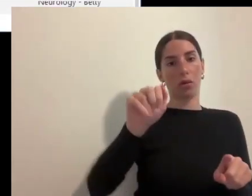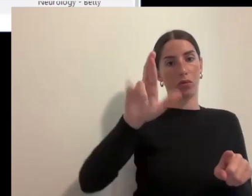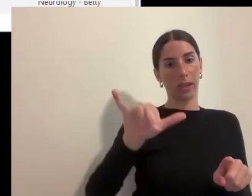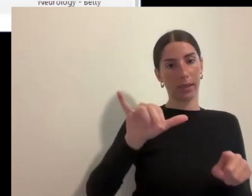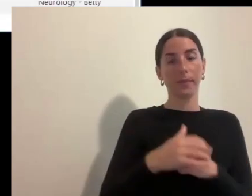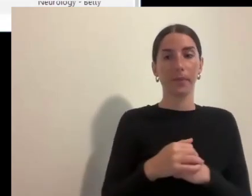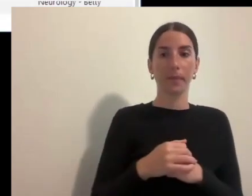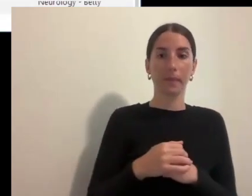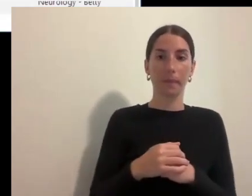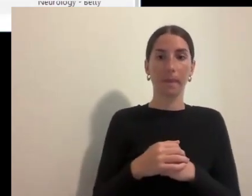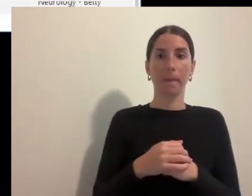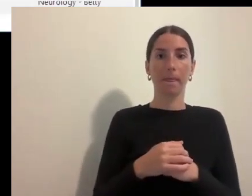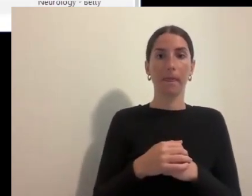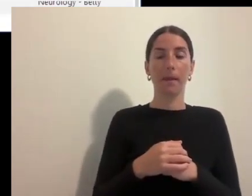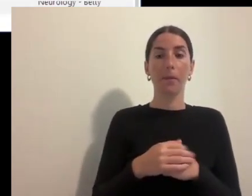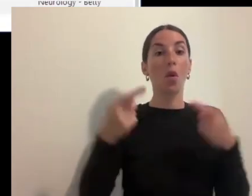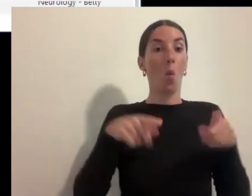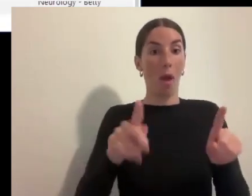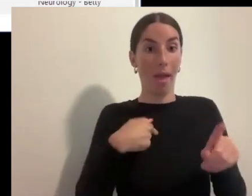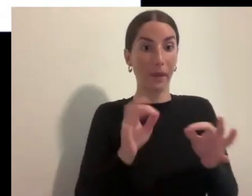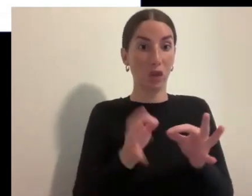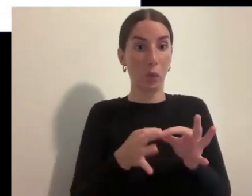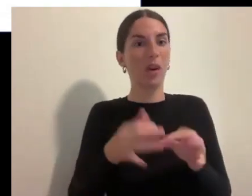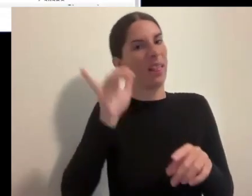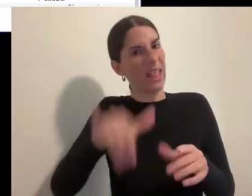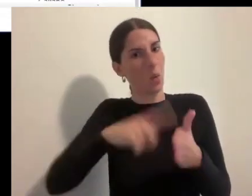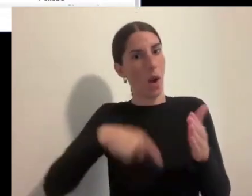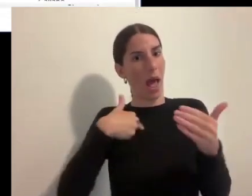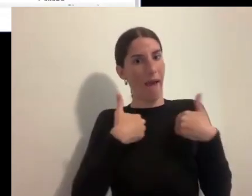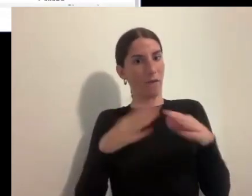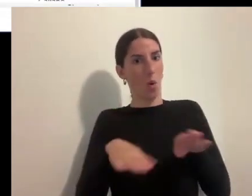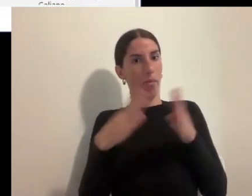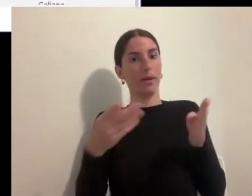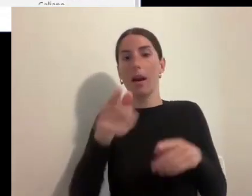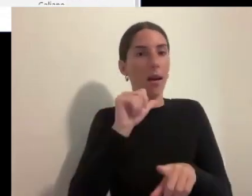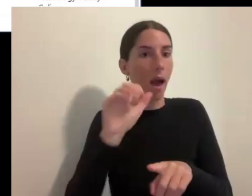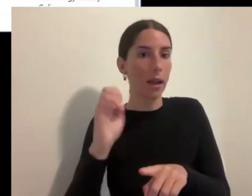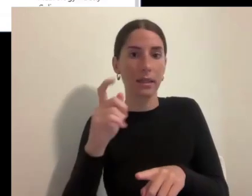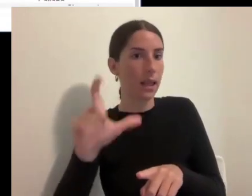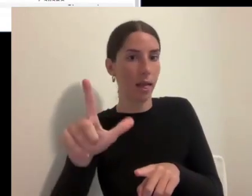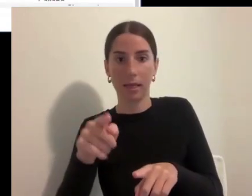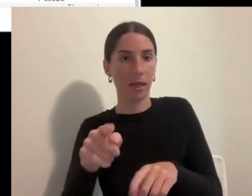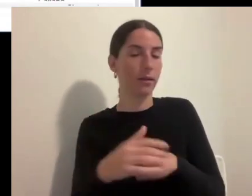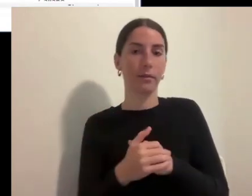glossary. And in fact, while I'm interpreting, this is what I have open, not the Excel file. And if I